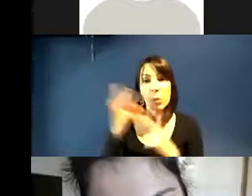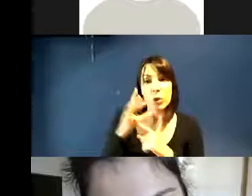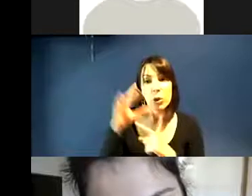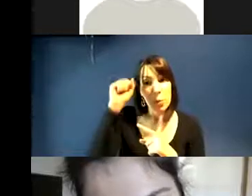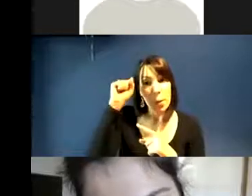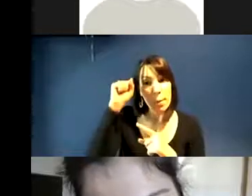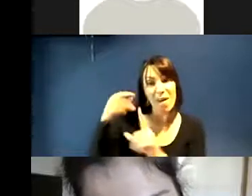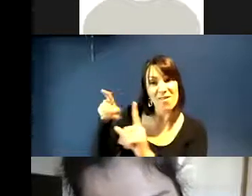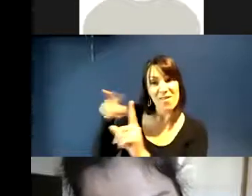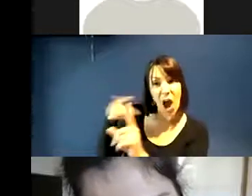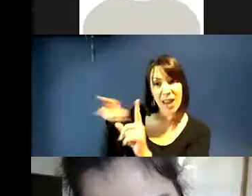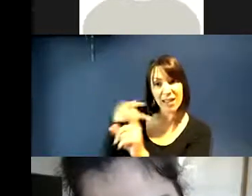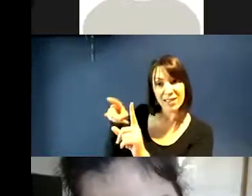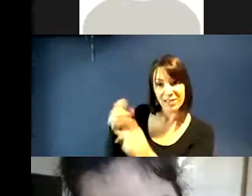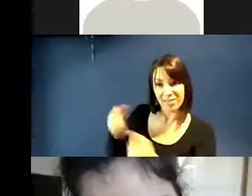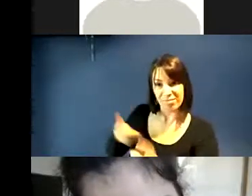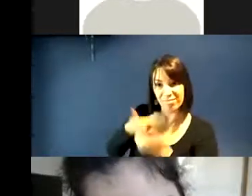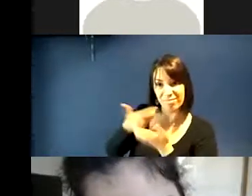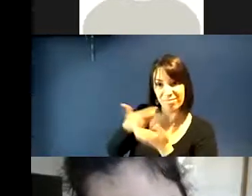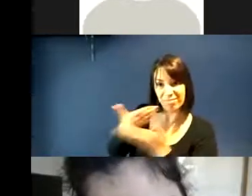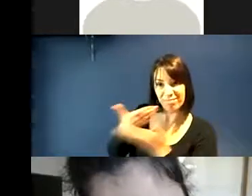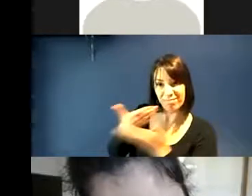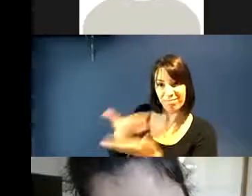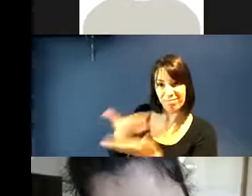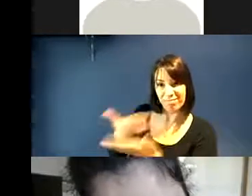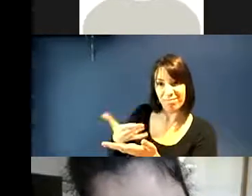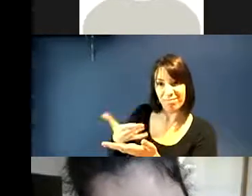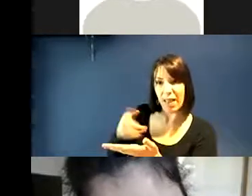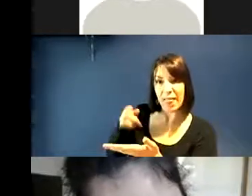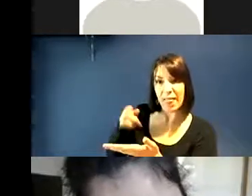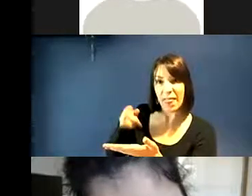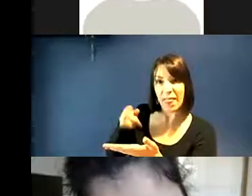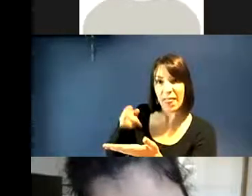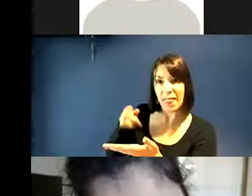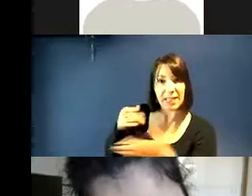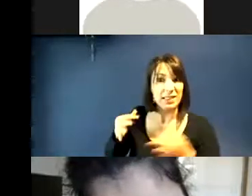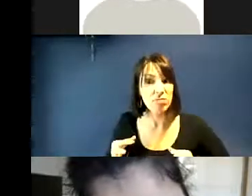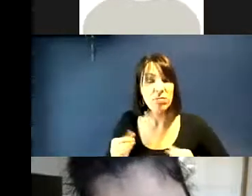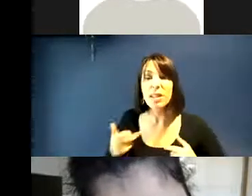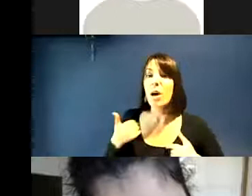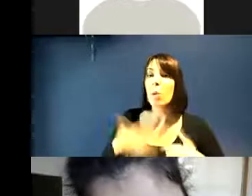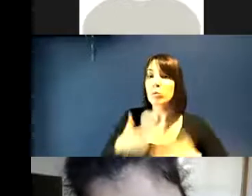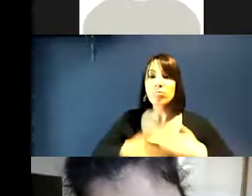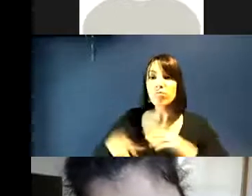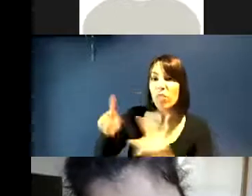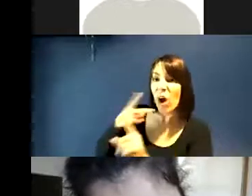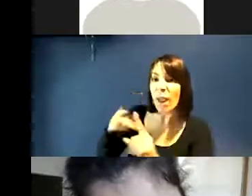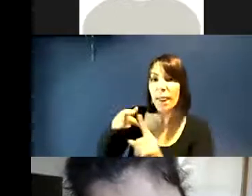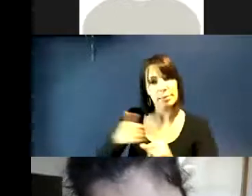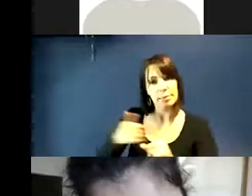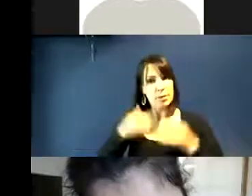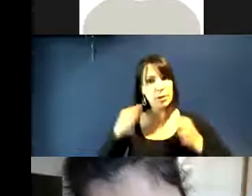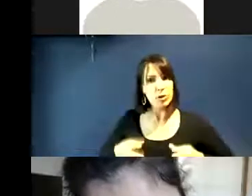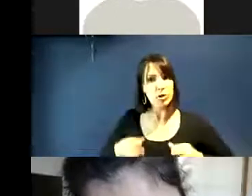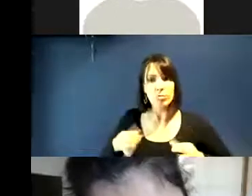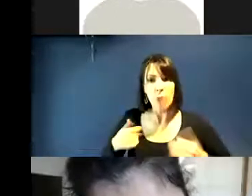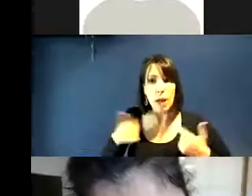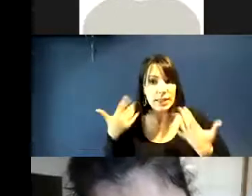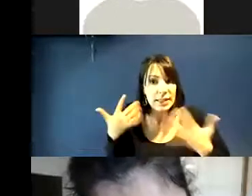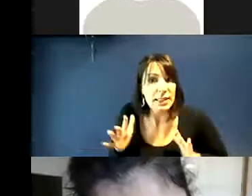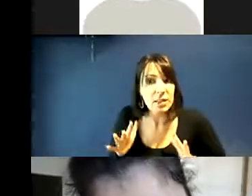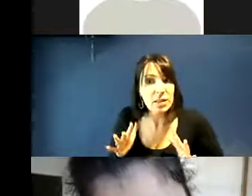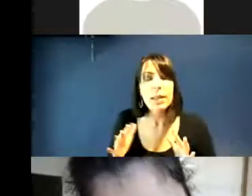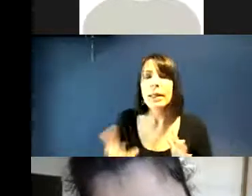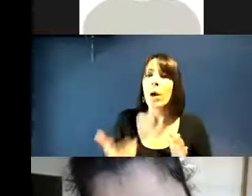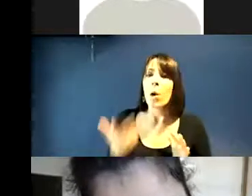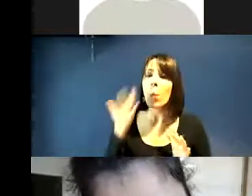choice. And when we hear these excuses being played into the narrative, what we need to